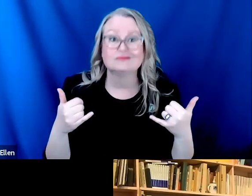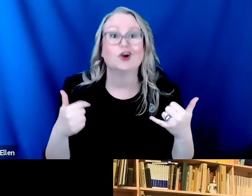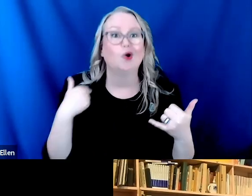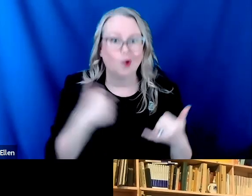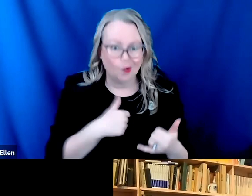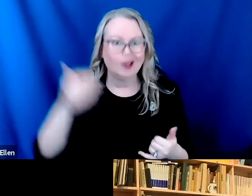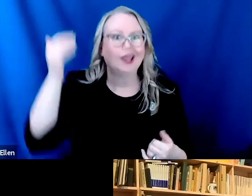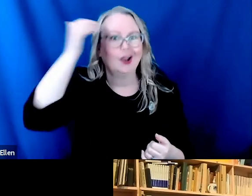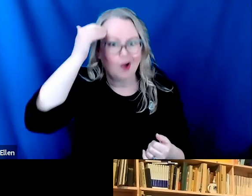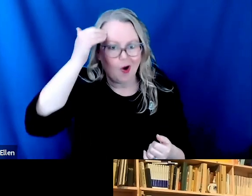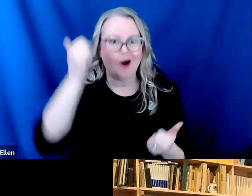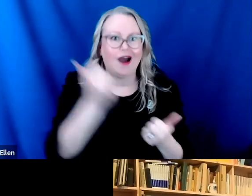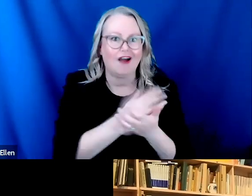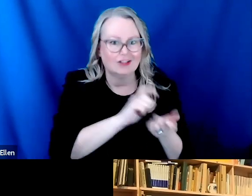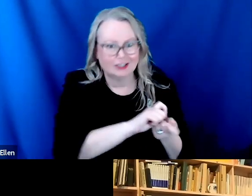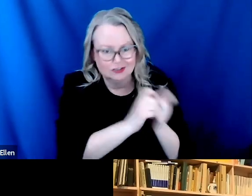changes over the century.